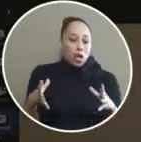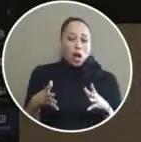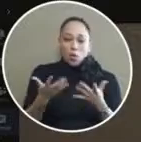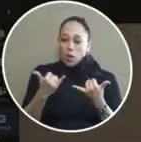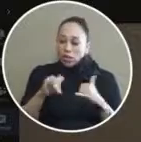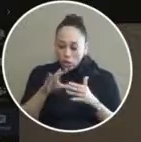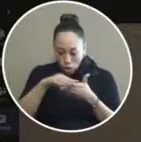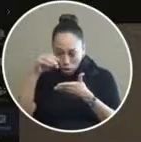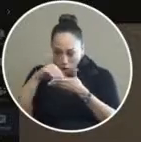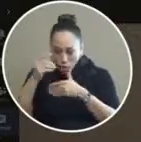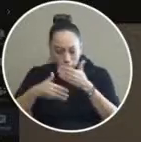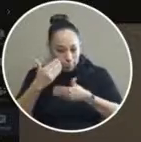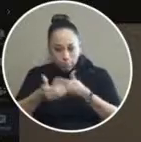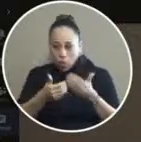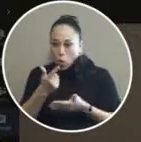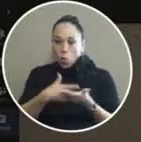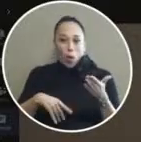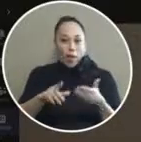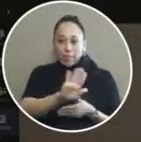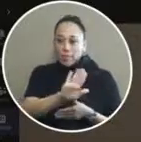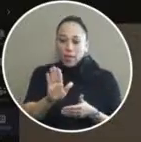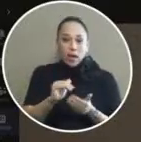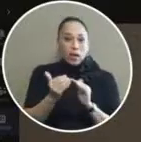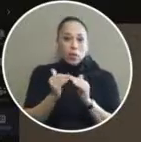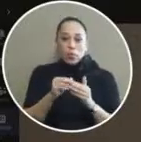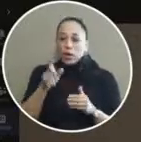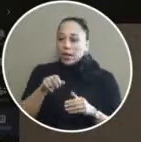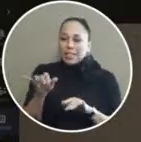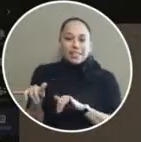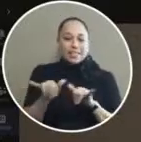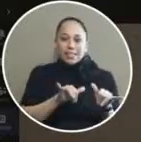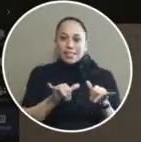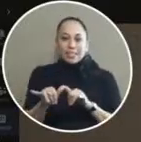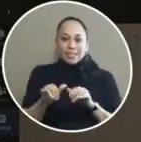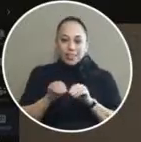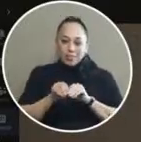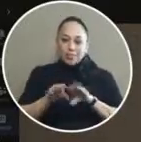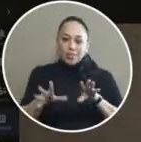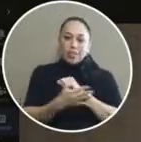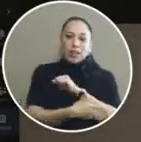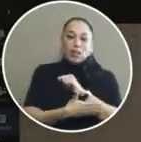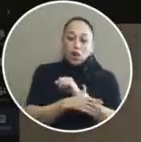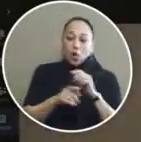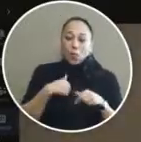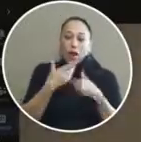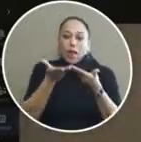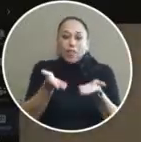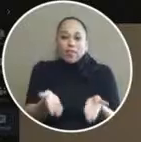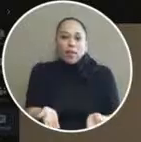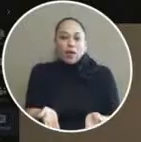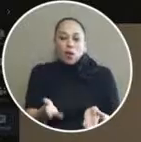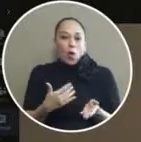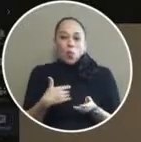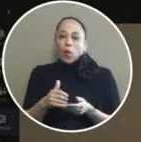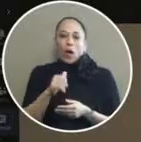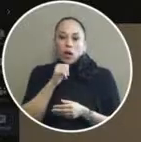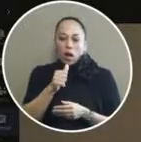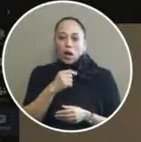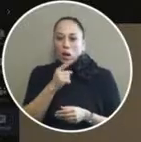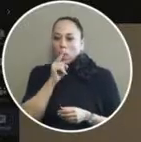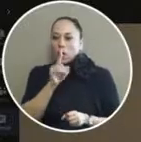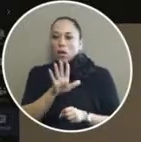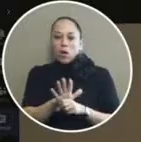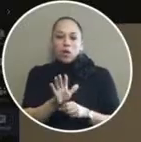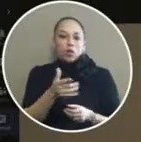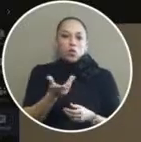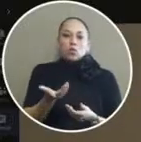still learning as we go what this community needs. It's the same thing across the country, but we are there, and we're not going to compromise on what we're